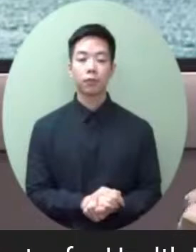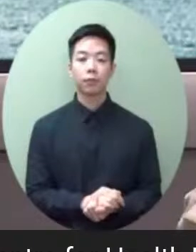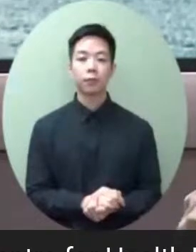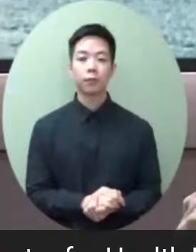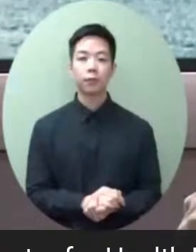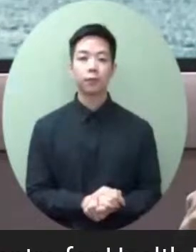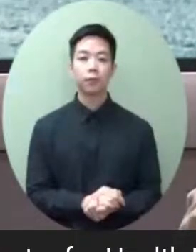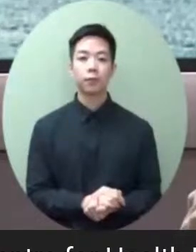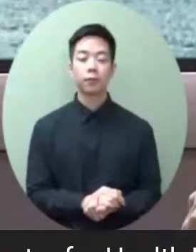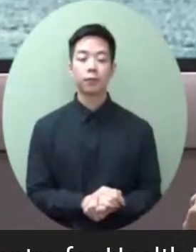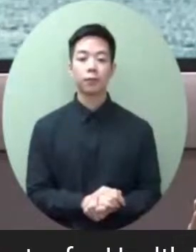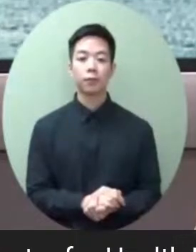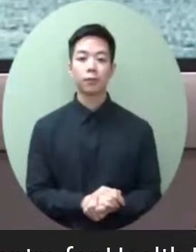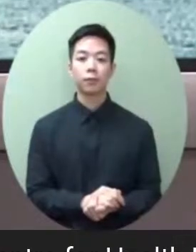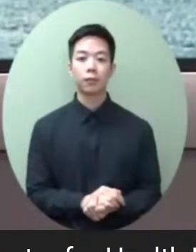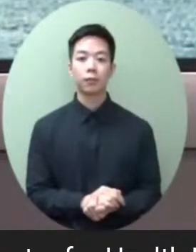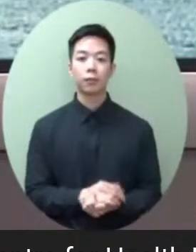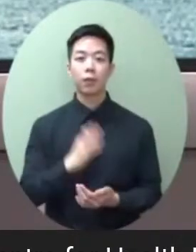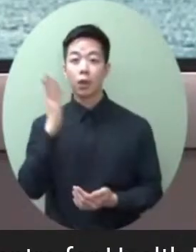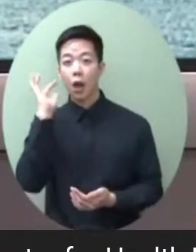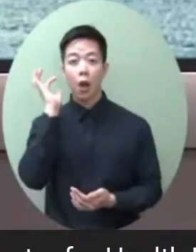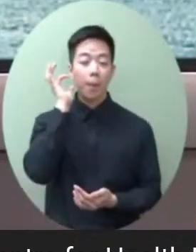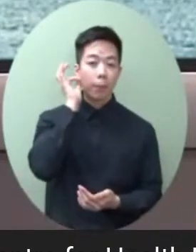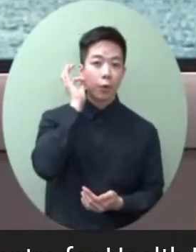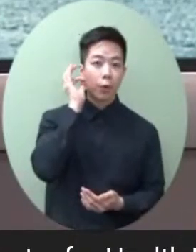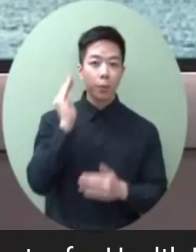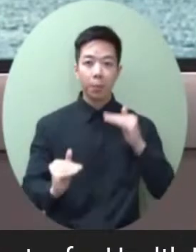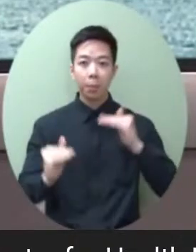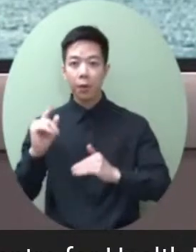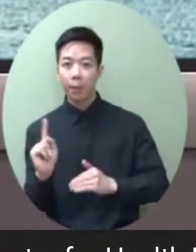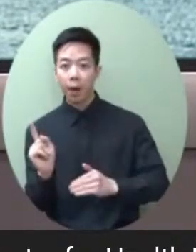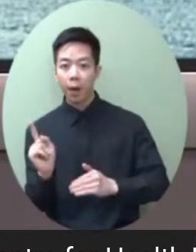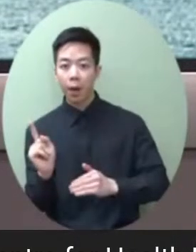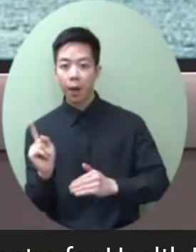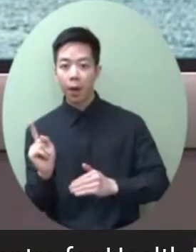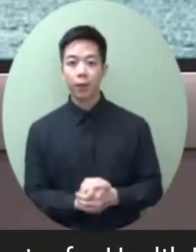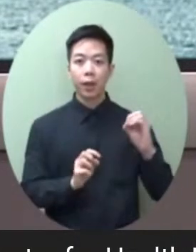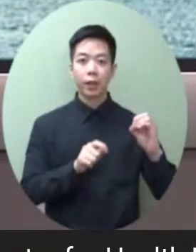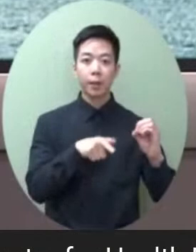The majority of those, the male to female ratio,